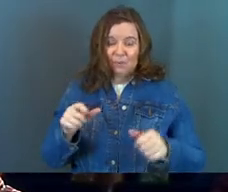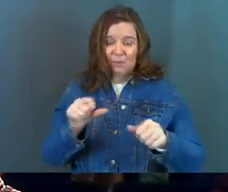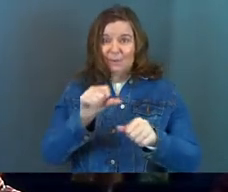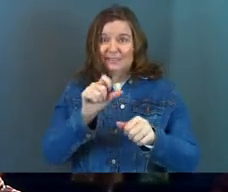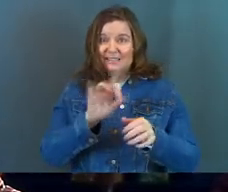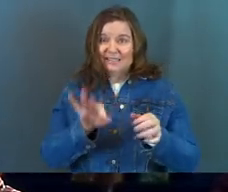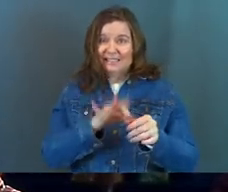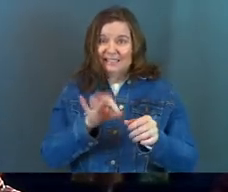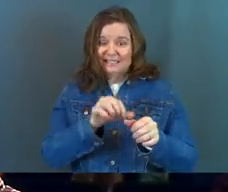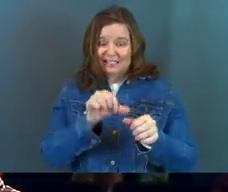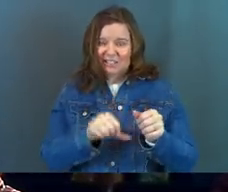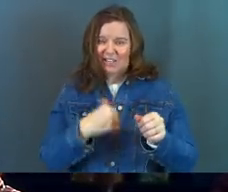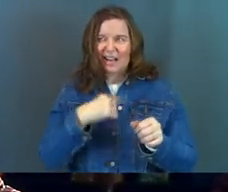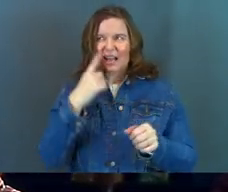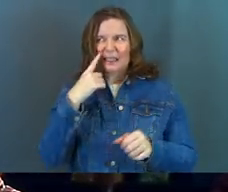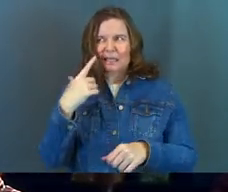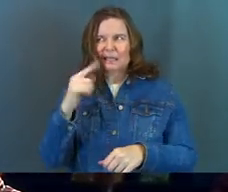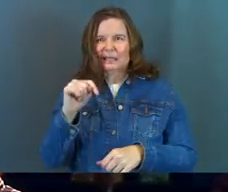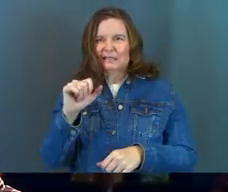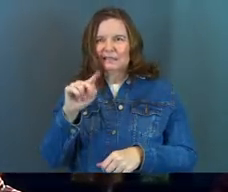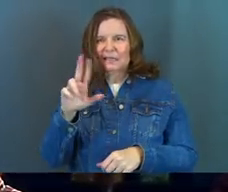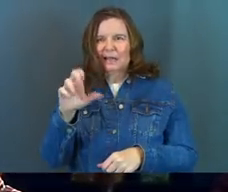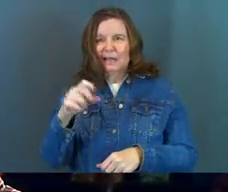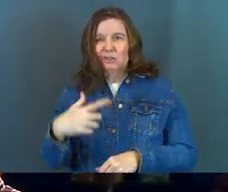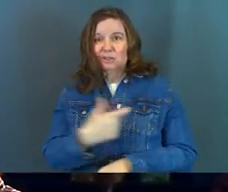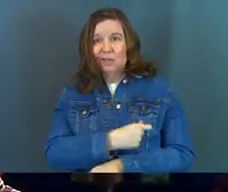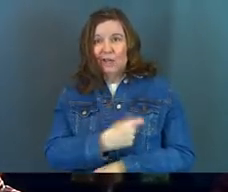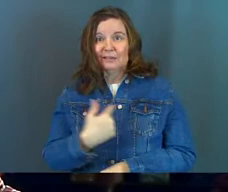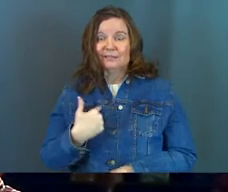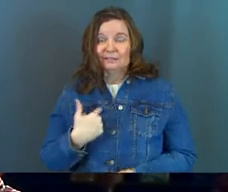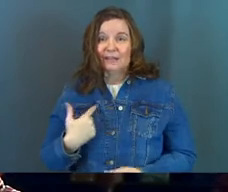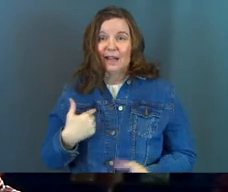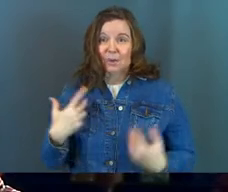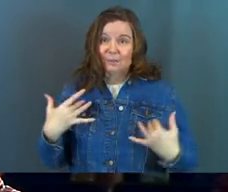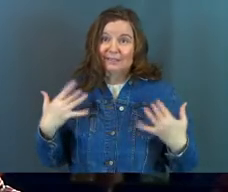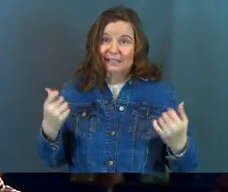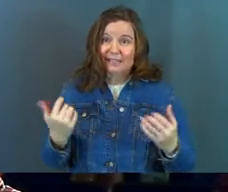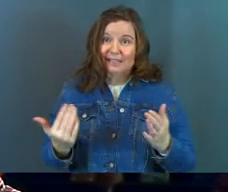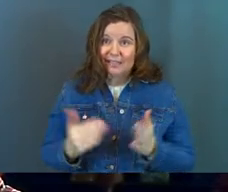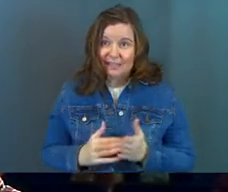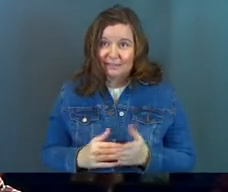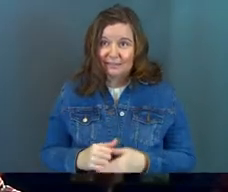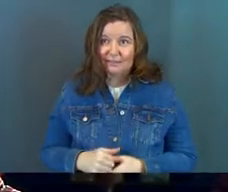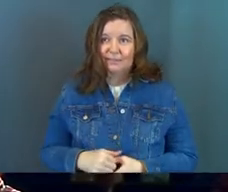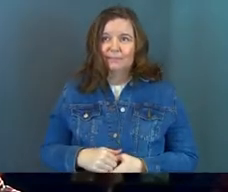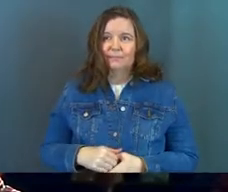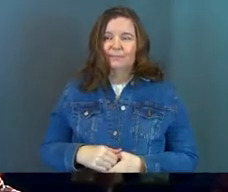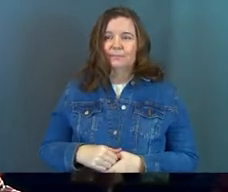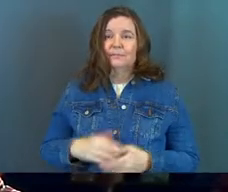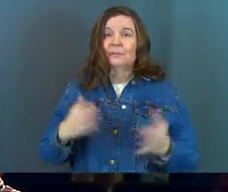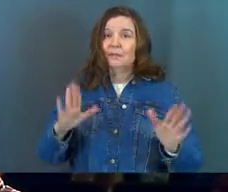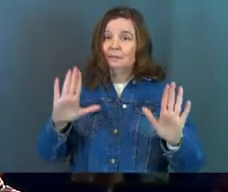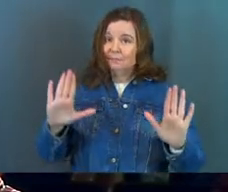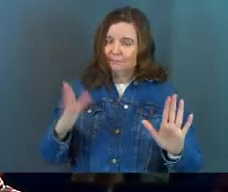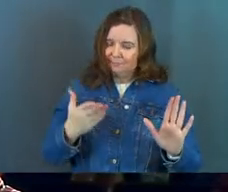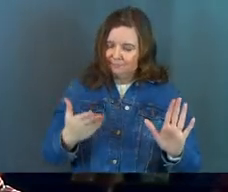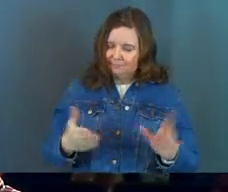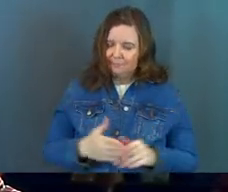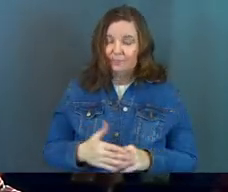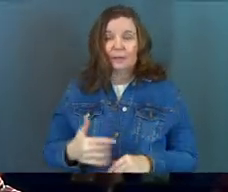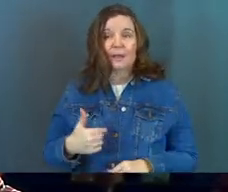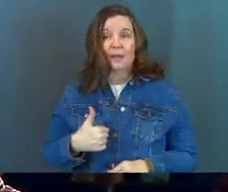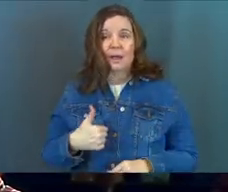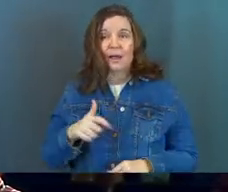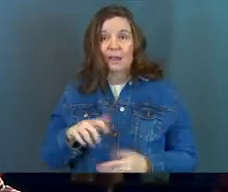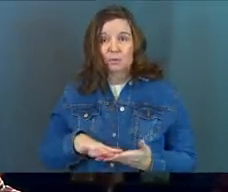stitches later, and I think a tetanus shot, I was healing again. Here's the thing.